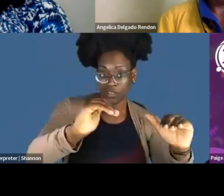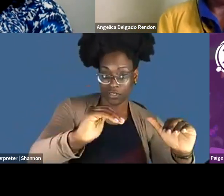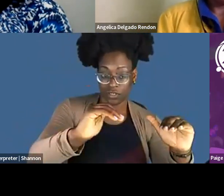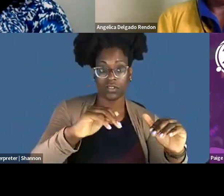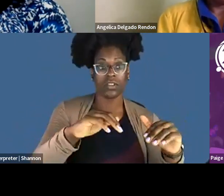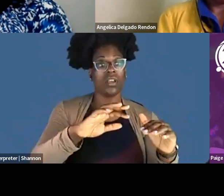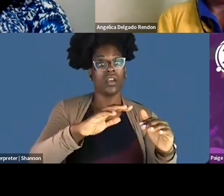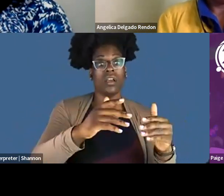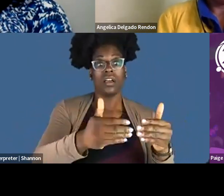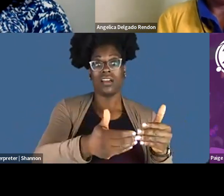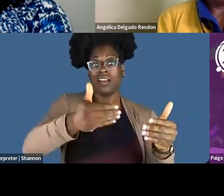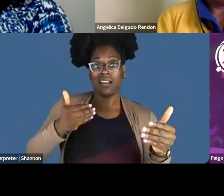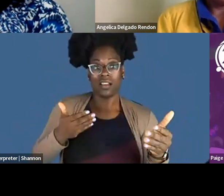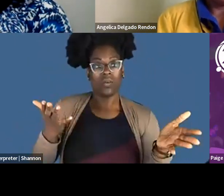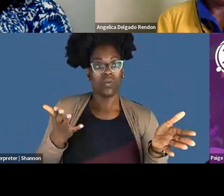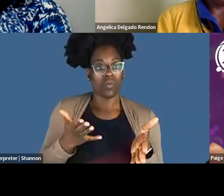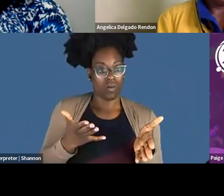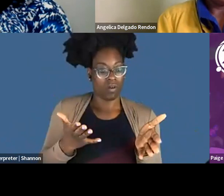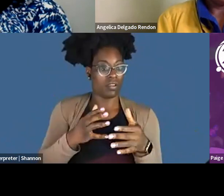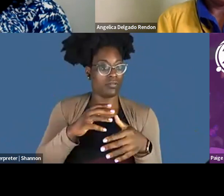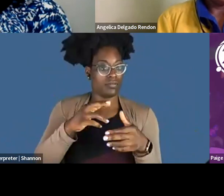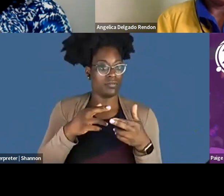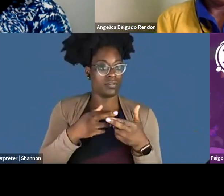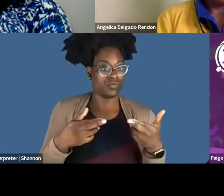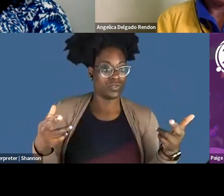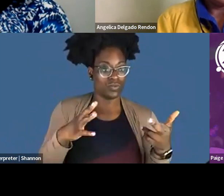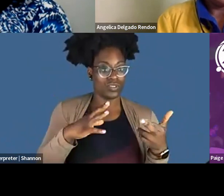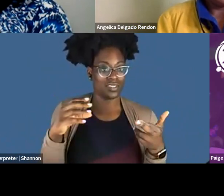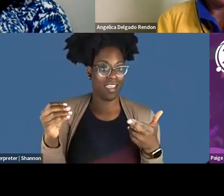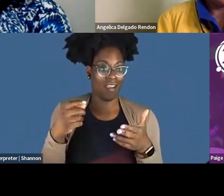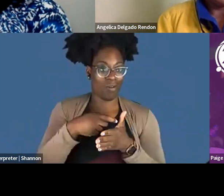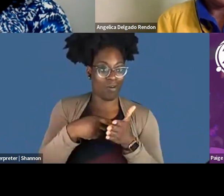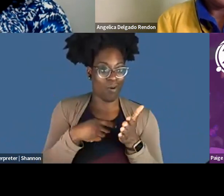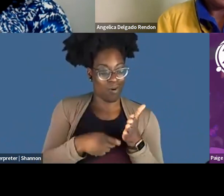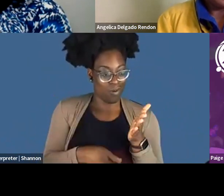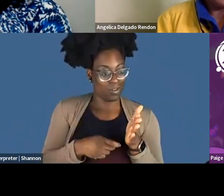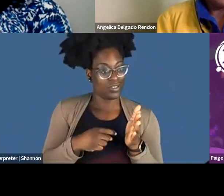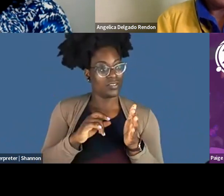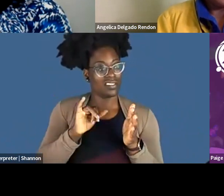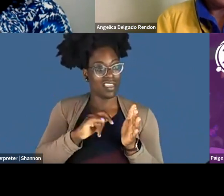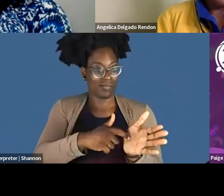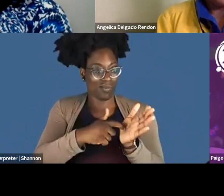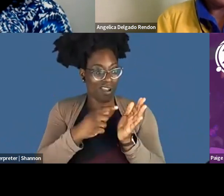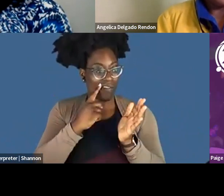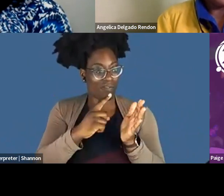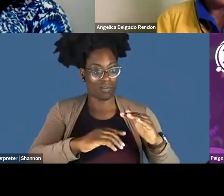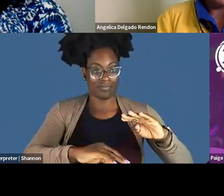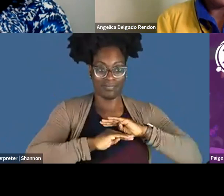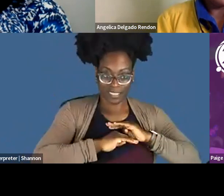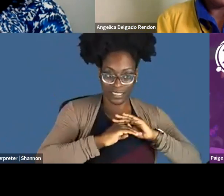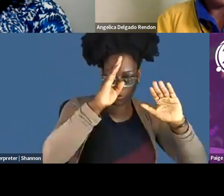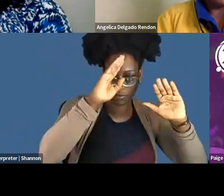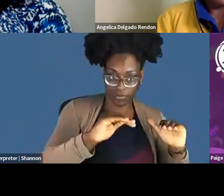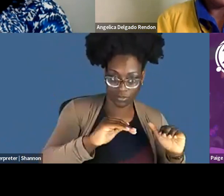are, and trying to meet in a way that we're not,